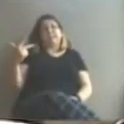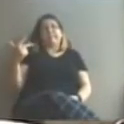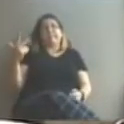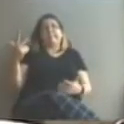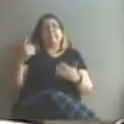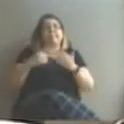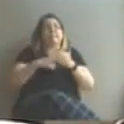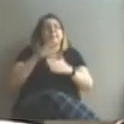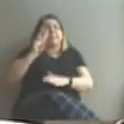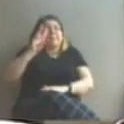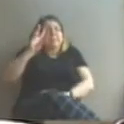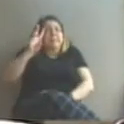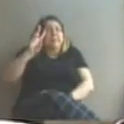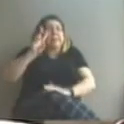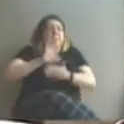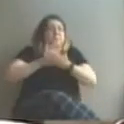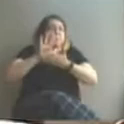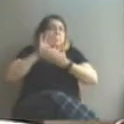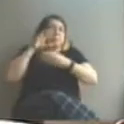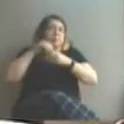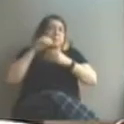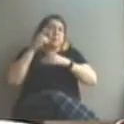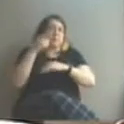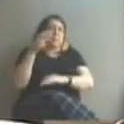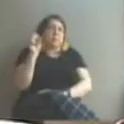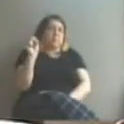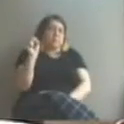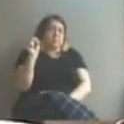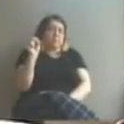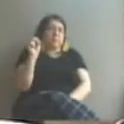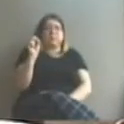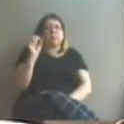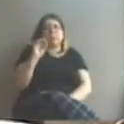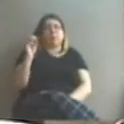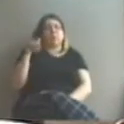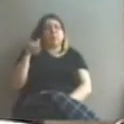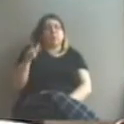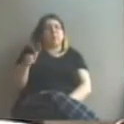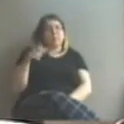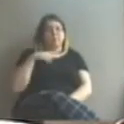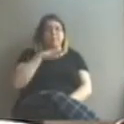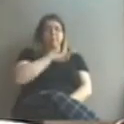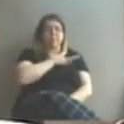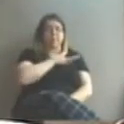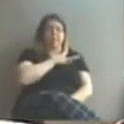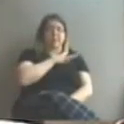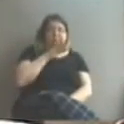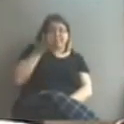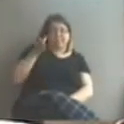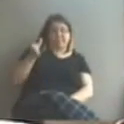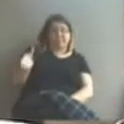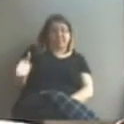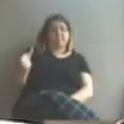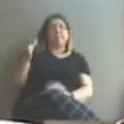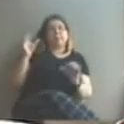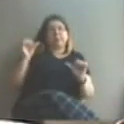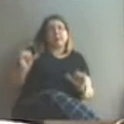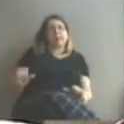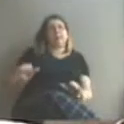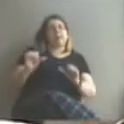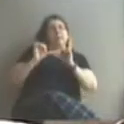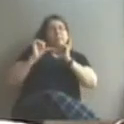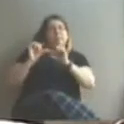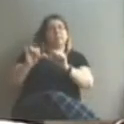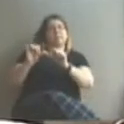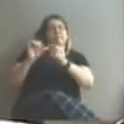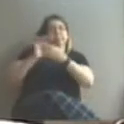of six custodians at a high school, there's no way the staff that we have on hand can maintain